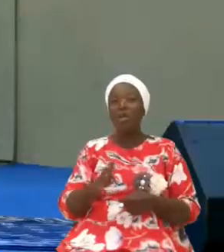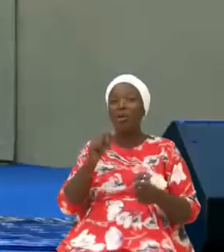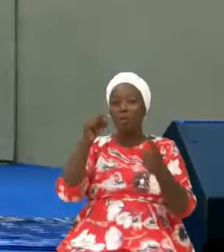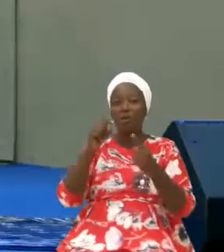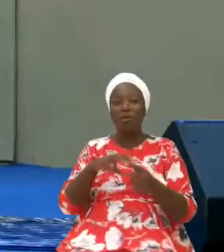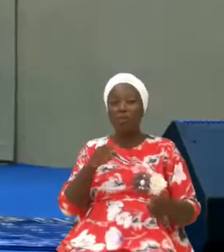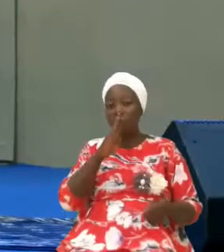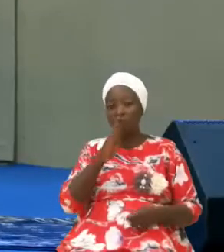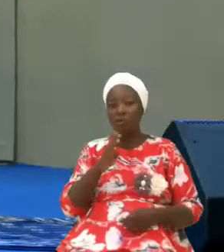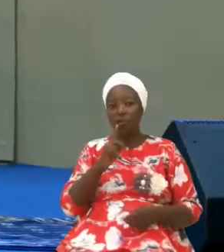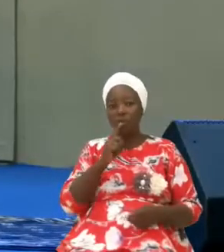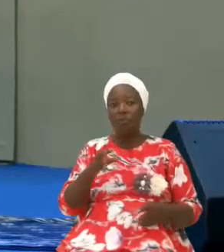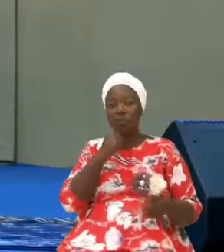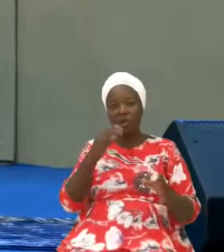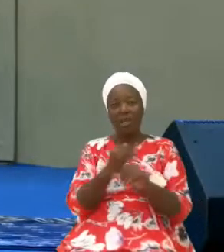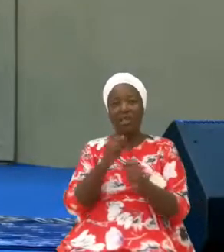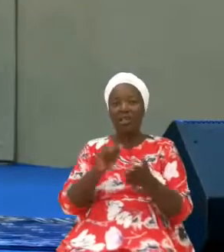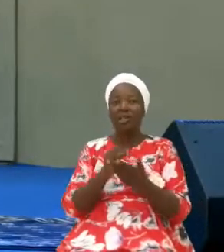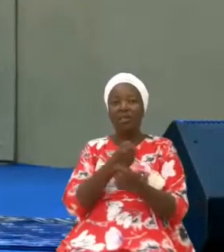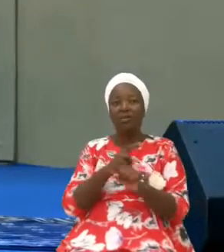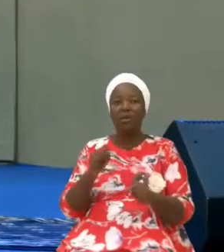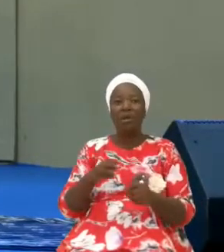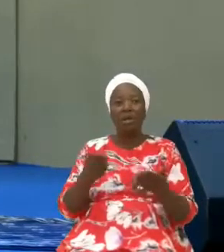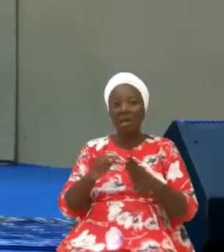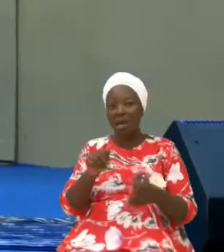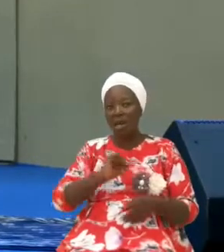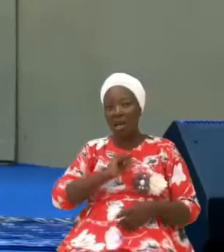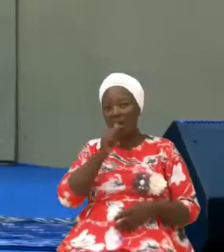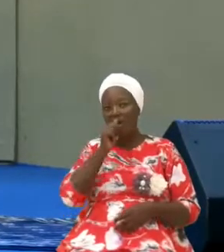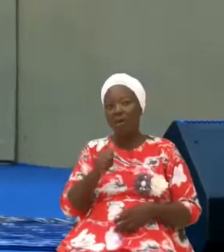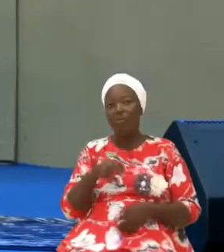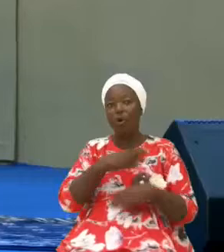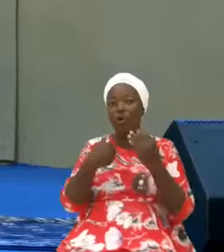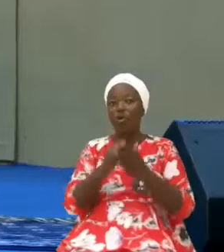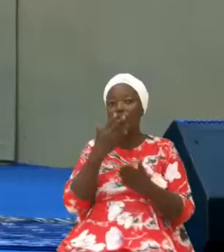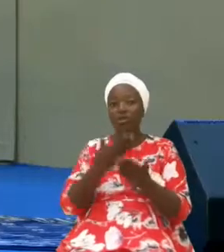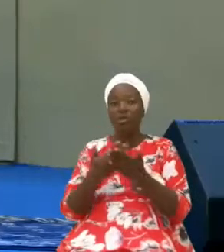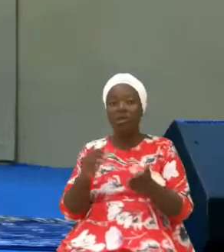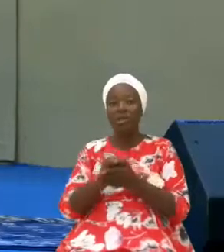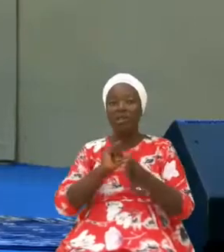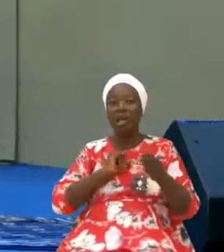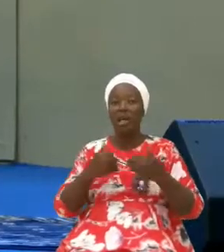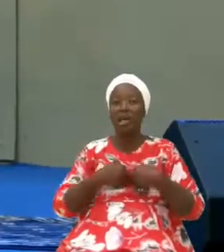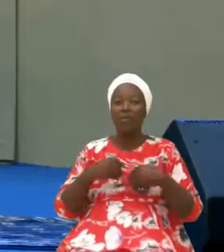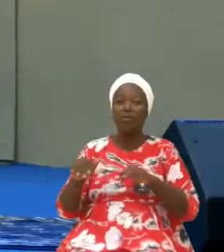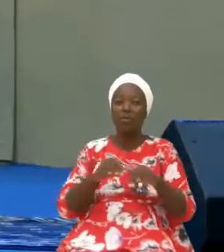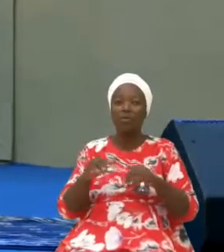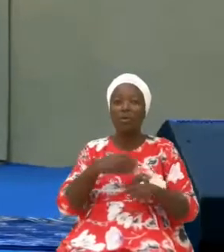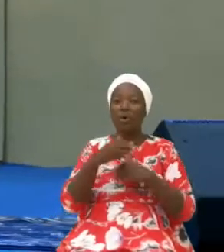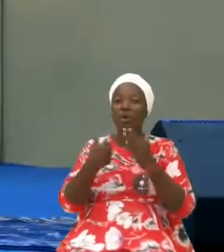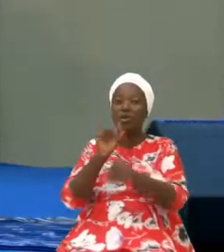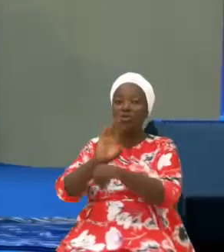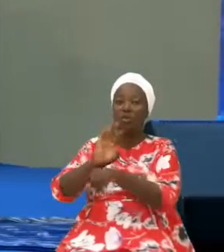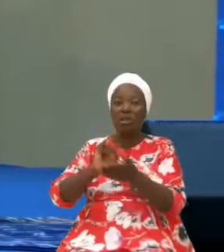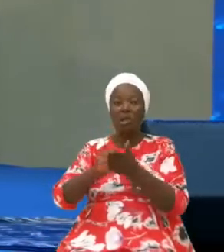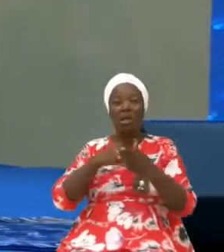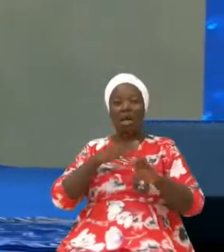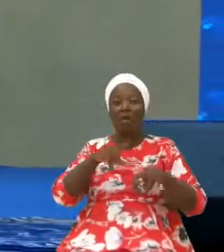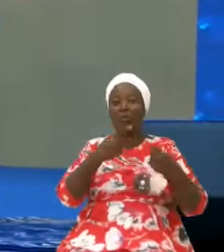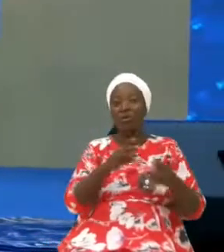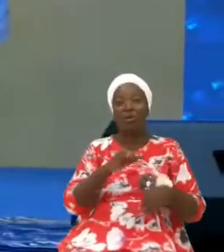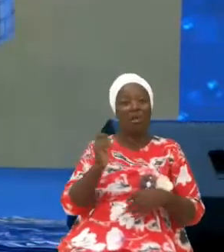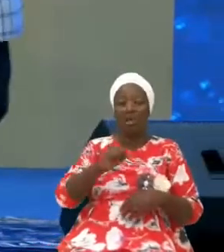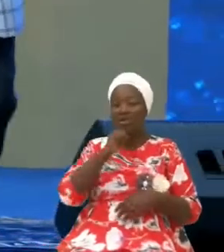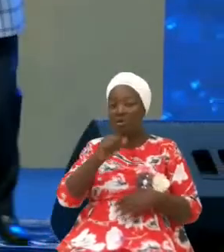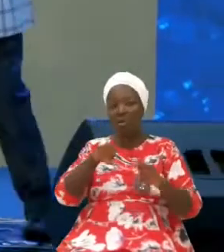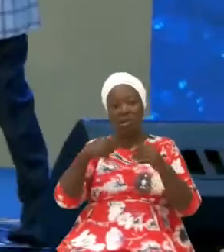mount up to the point I will have salvation. Here am I. All the good deeds I've done, all the church